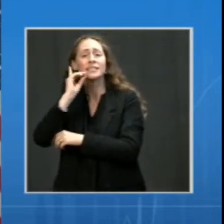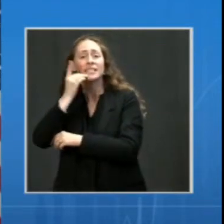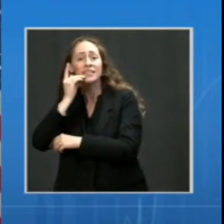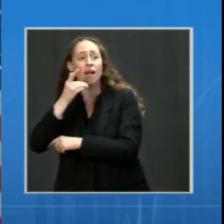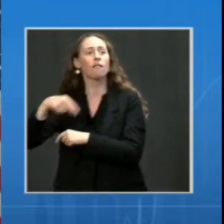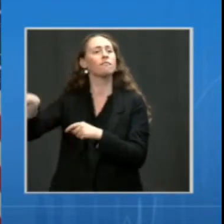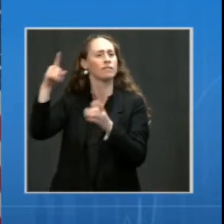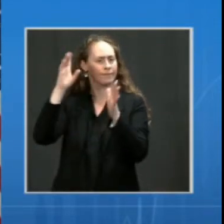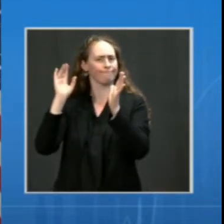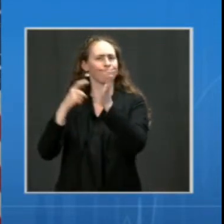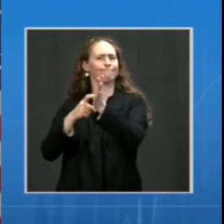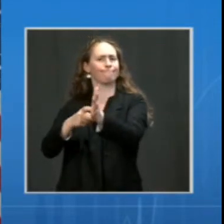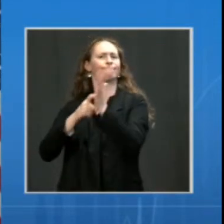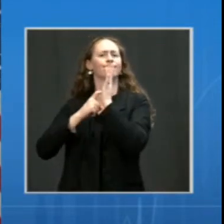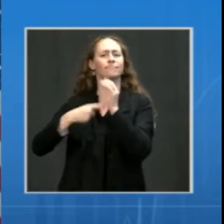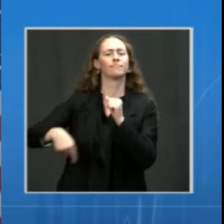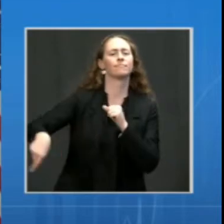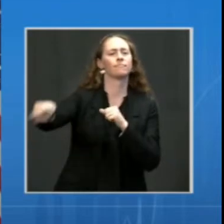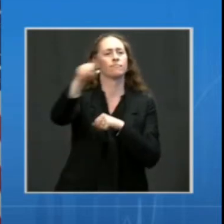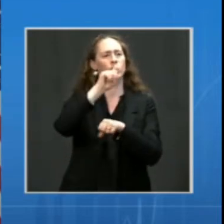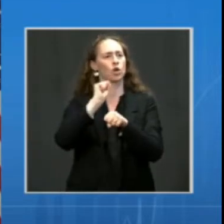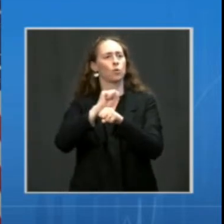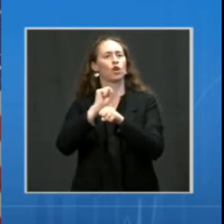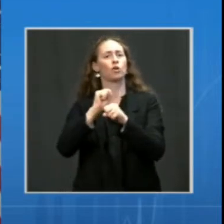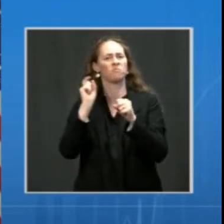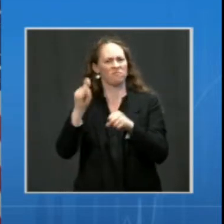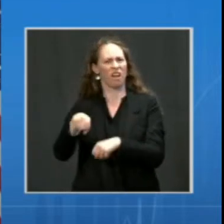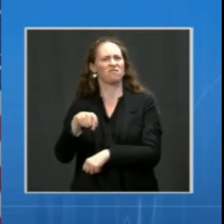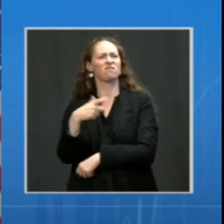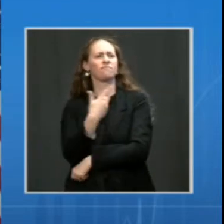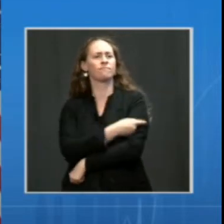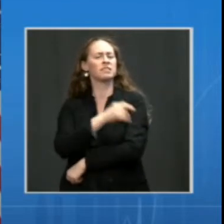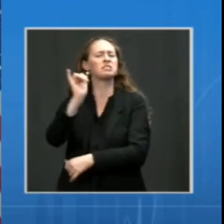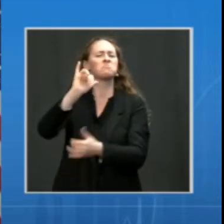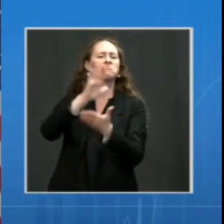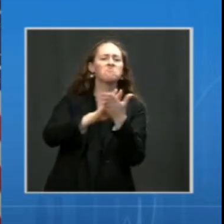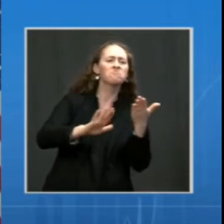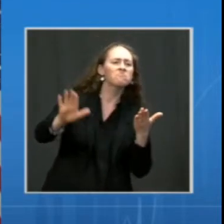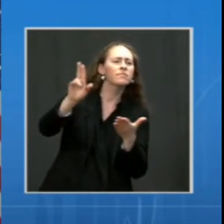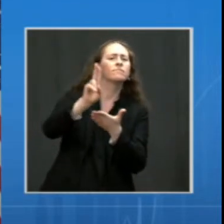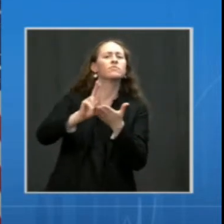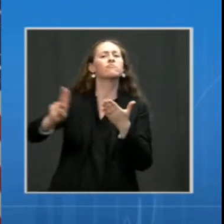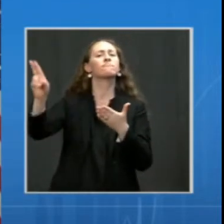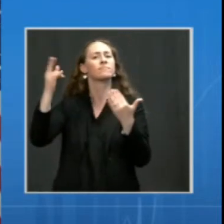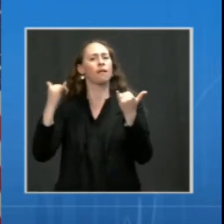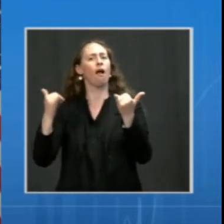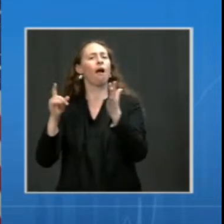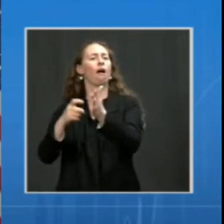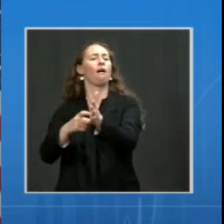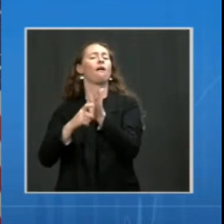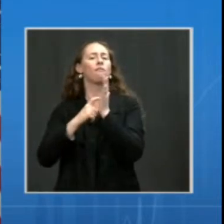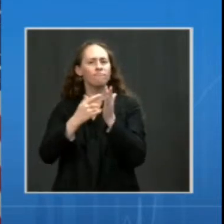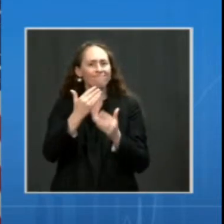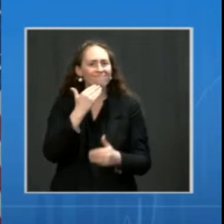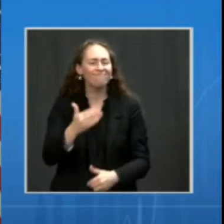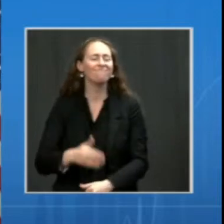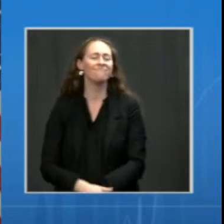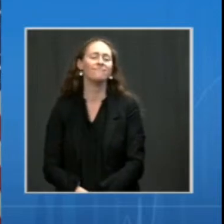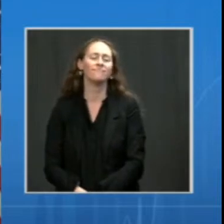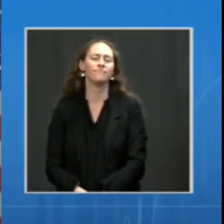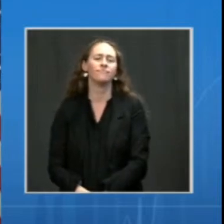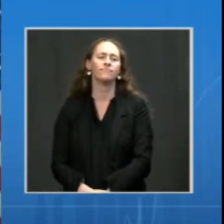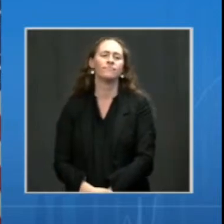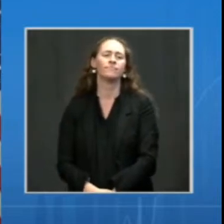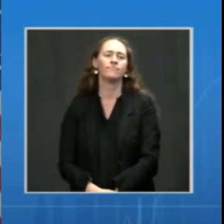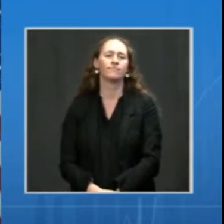to Sanford Wilcox as well as Wednesday Adams. Love it, putting us at 33. Over on Twitch,